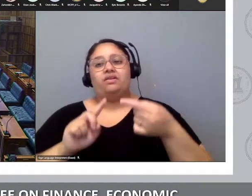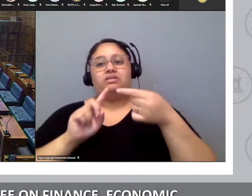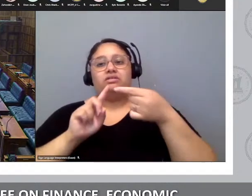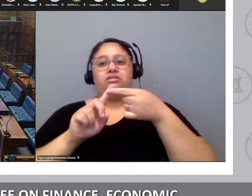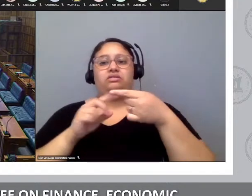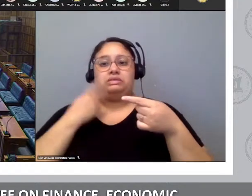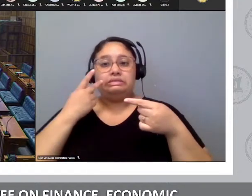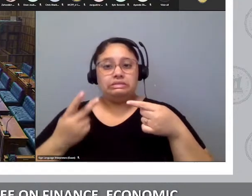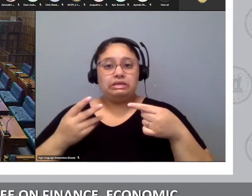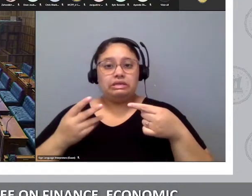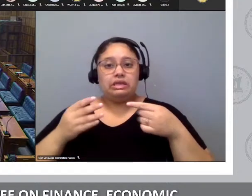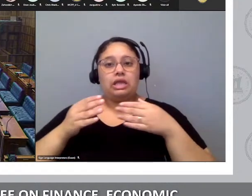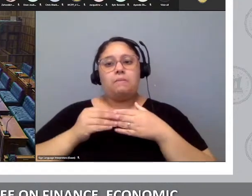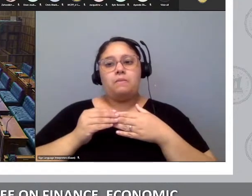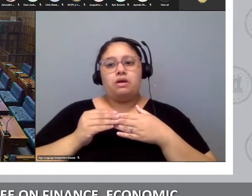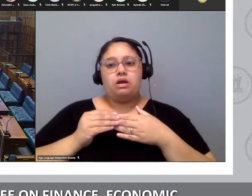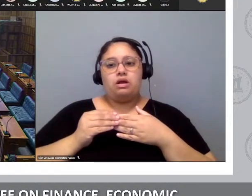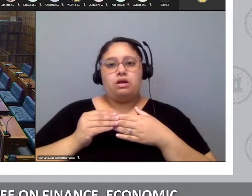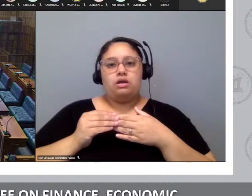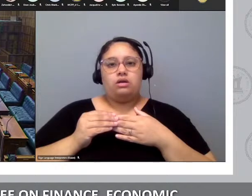see is